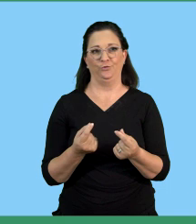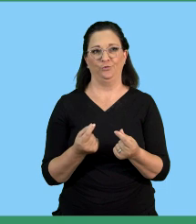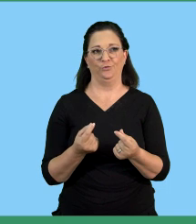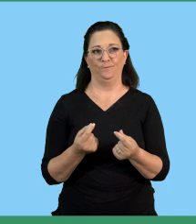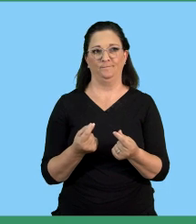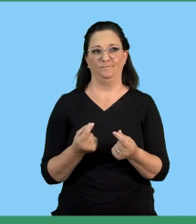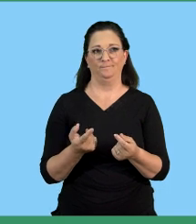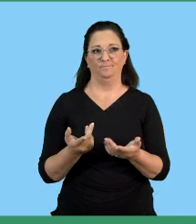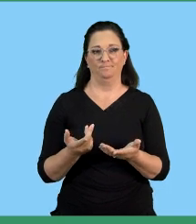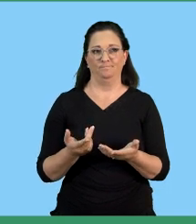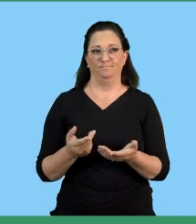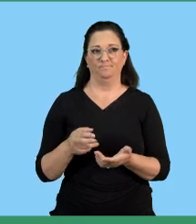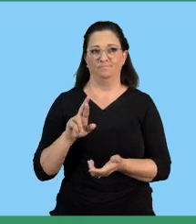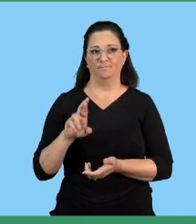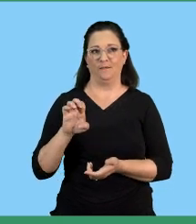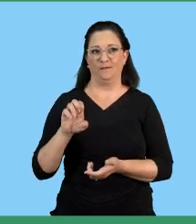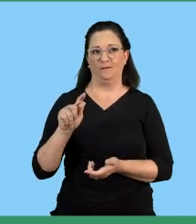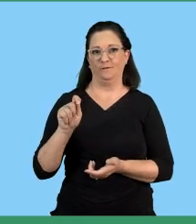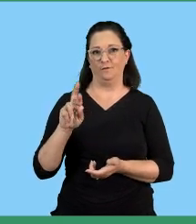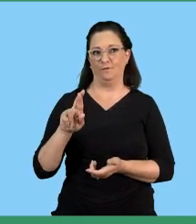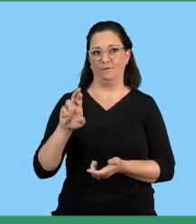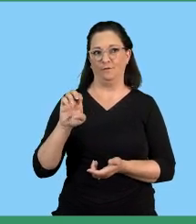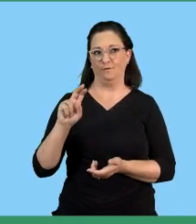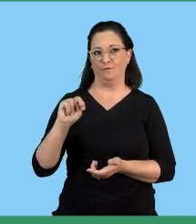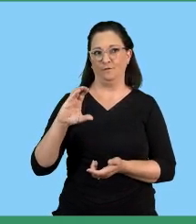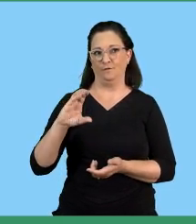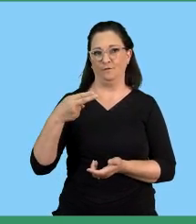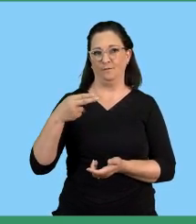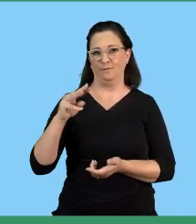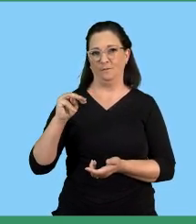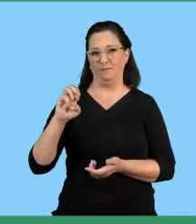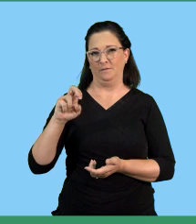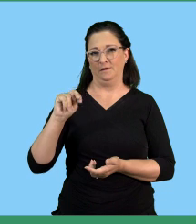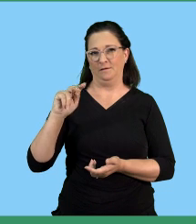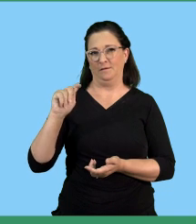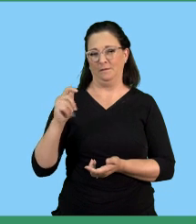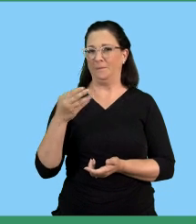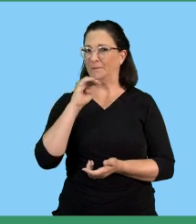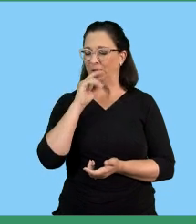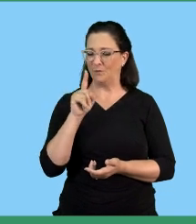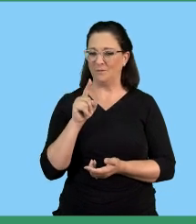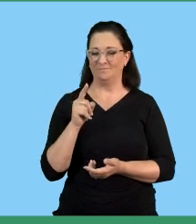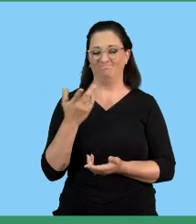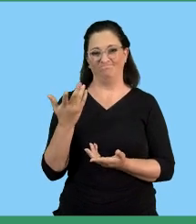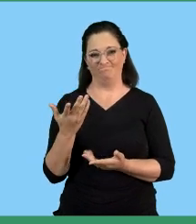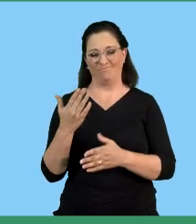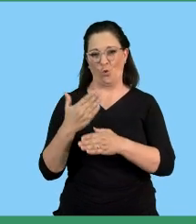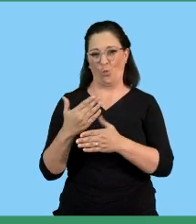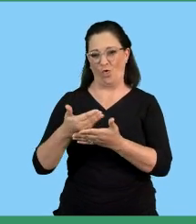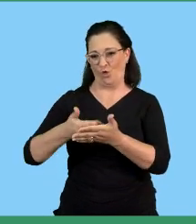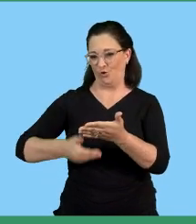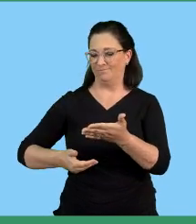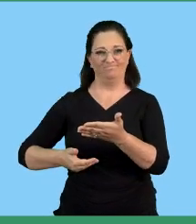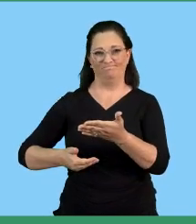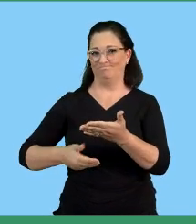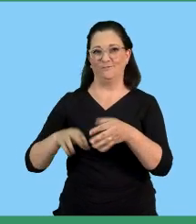not everyone that actually nobody loves retrenchment. What is retrenchment? Here we are terminating the